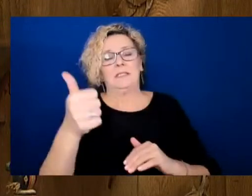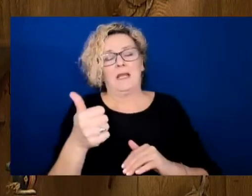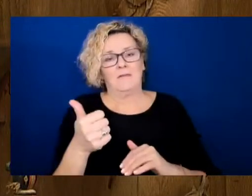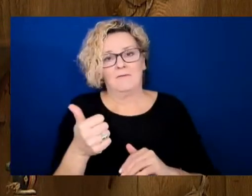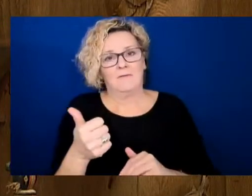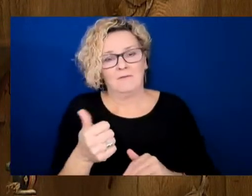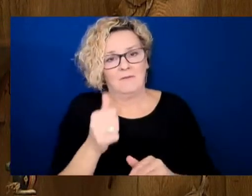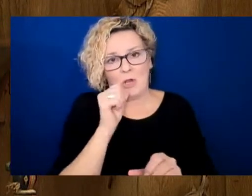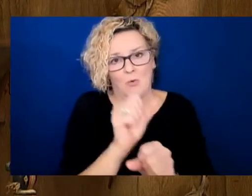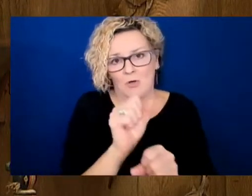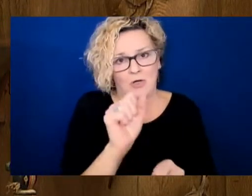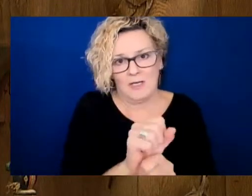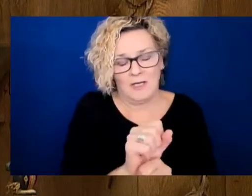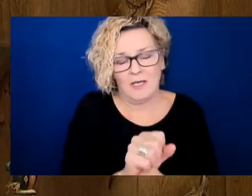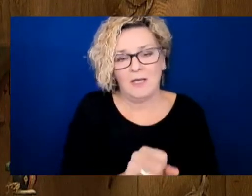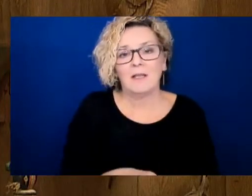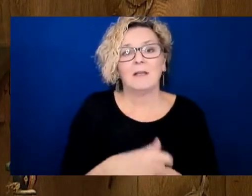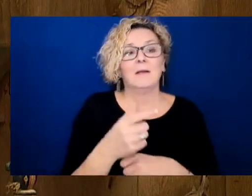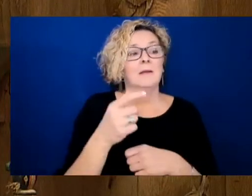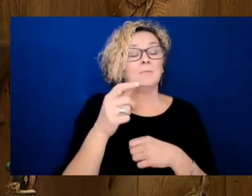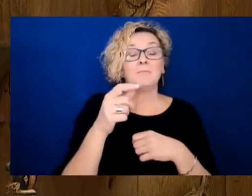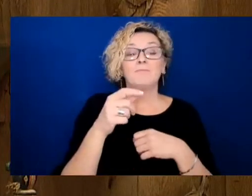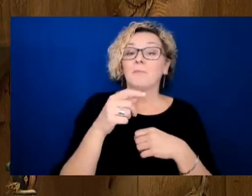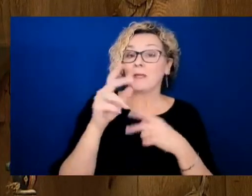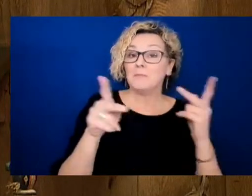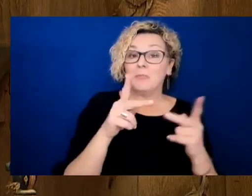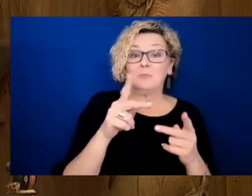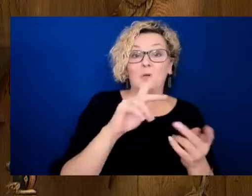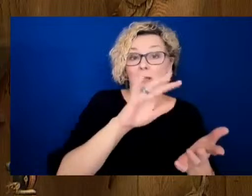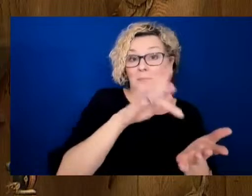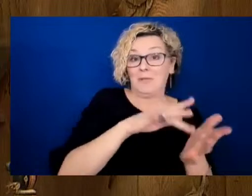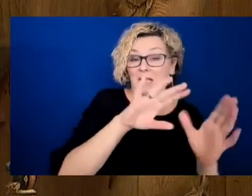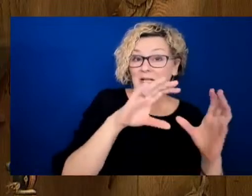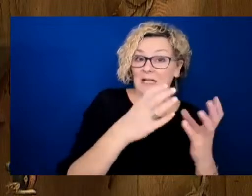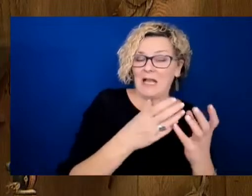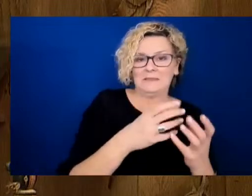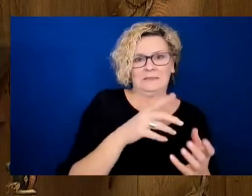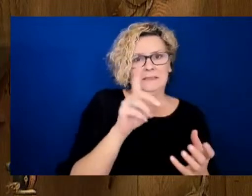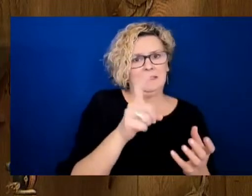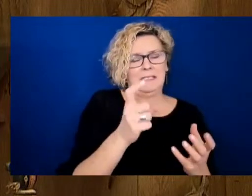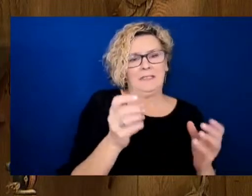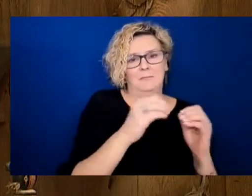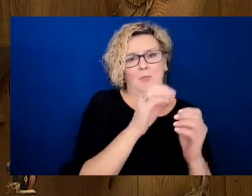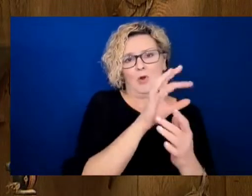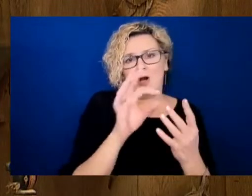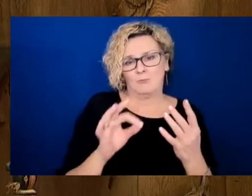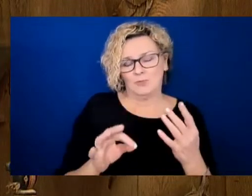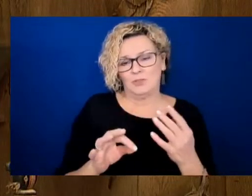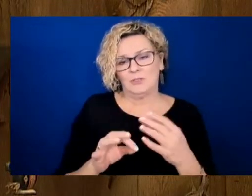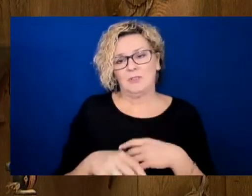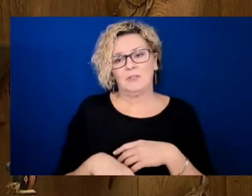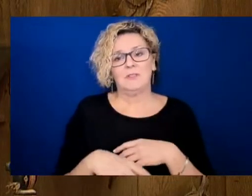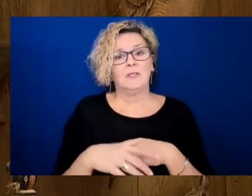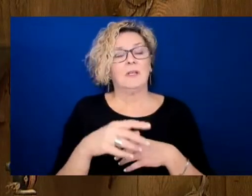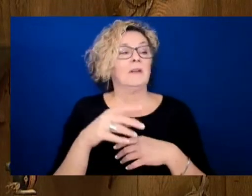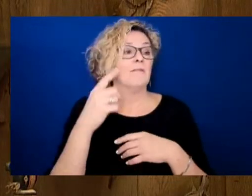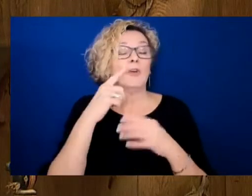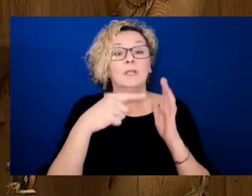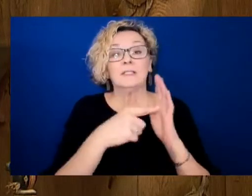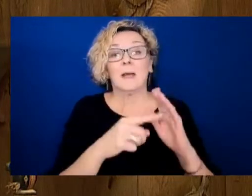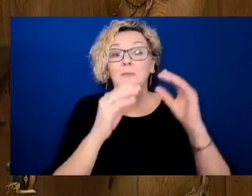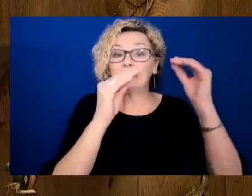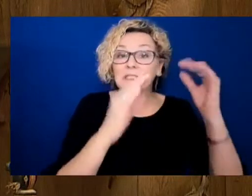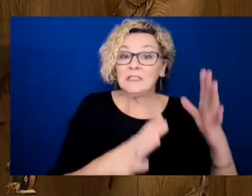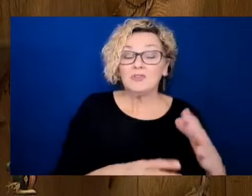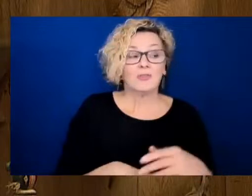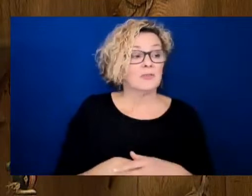people need. As a result, the people who are providing the services we all count on, like teachers, construction workers,